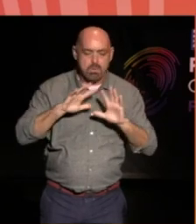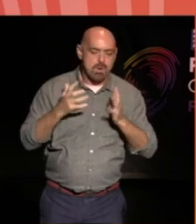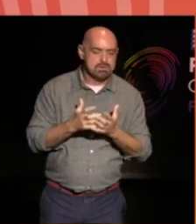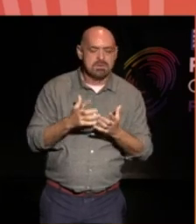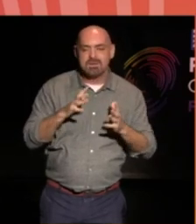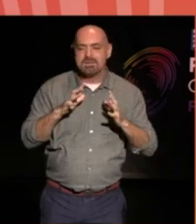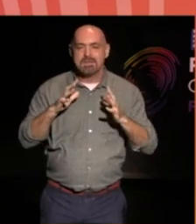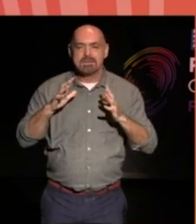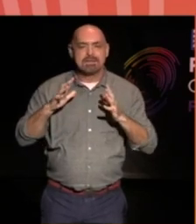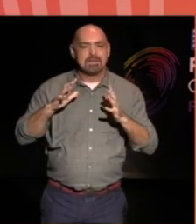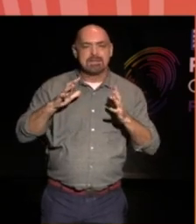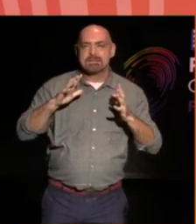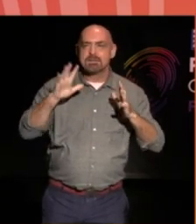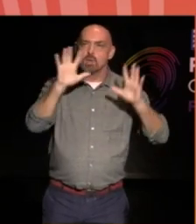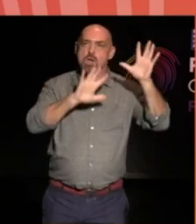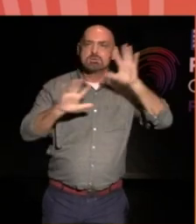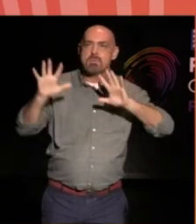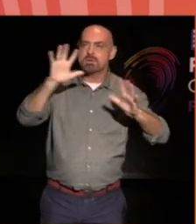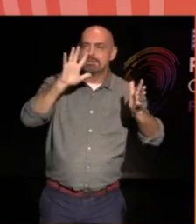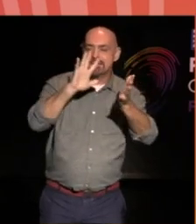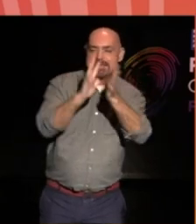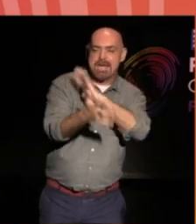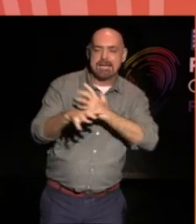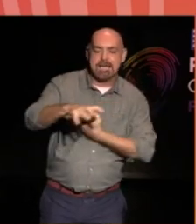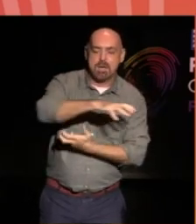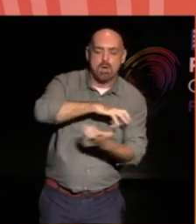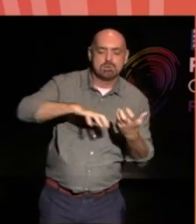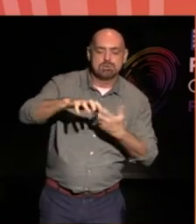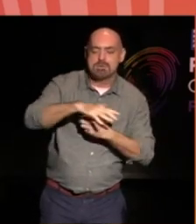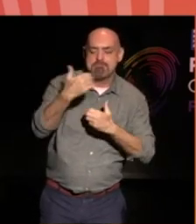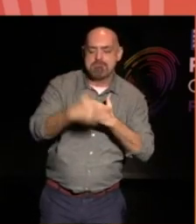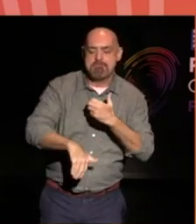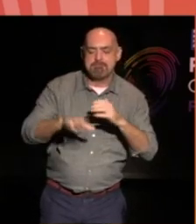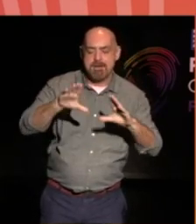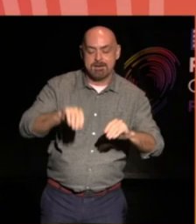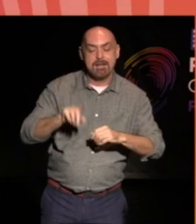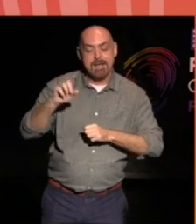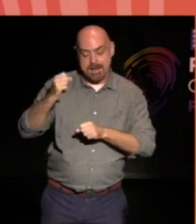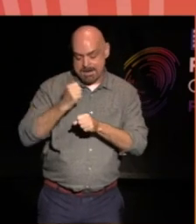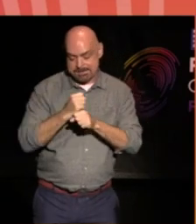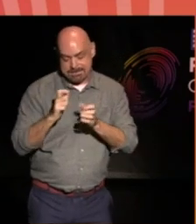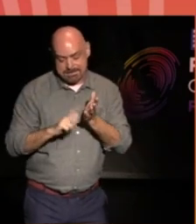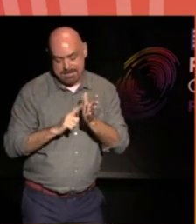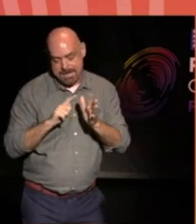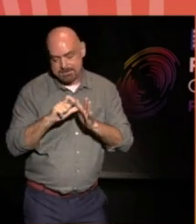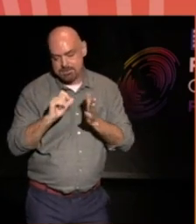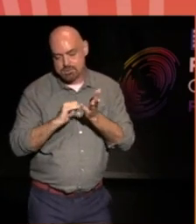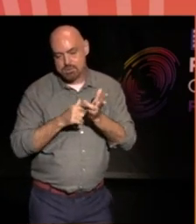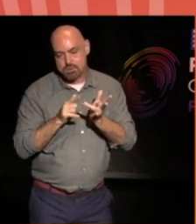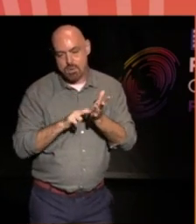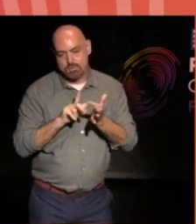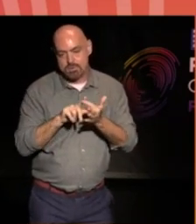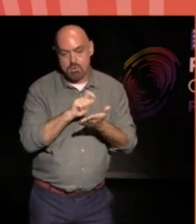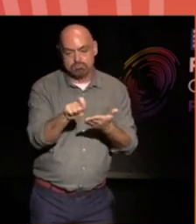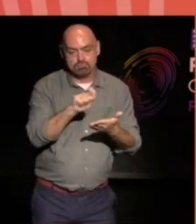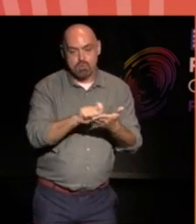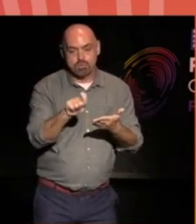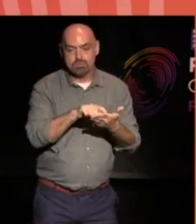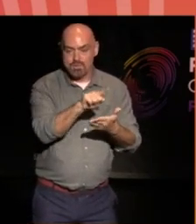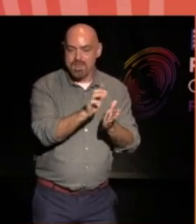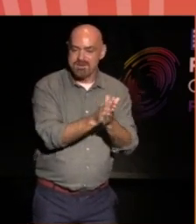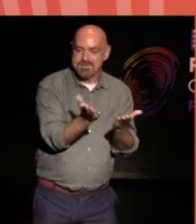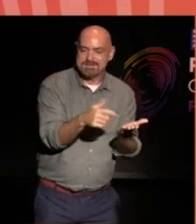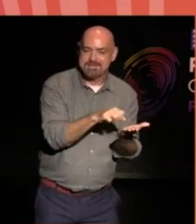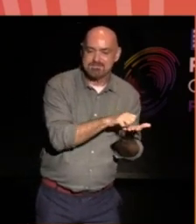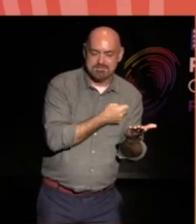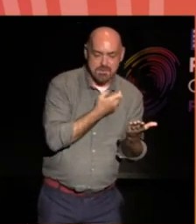chaos, or chaos cosmos, when will it ever end? And Gladstone, who was the Prime Minister at the time, wrote to this poetry magazine attacking Tennyson,